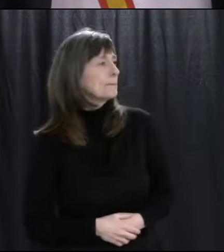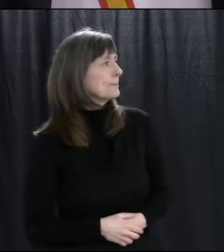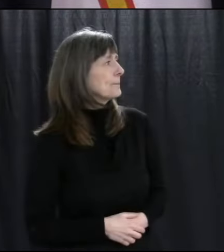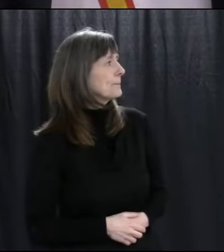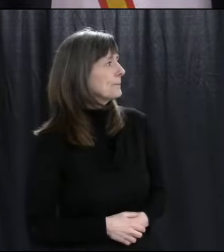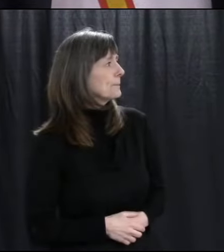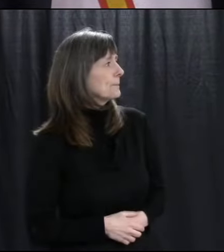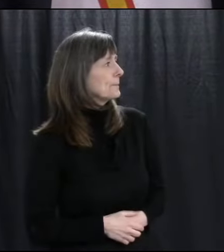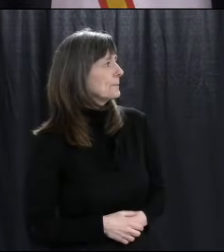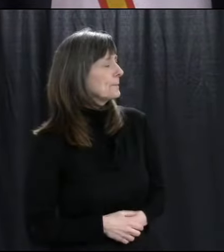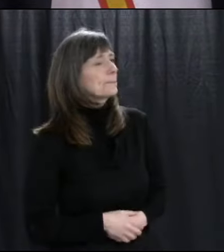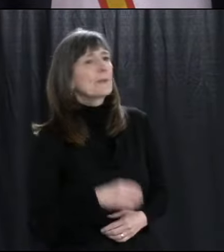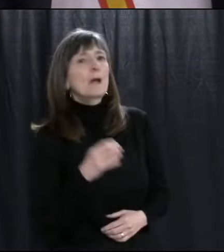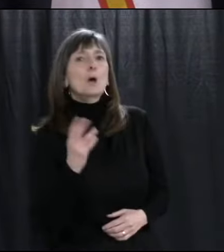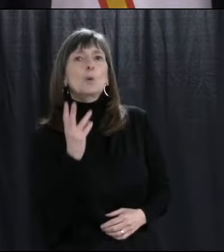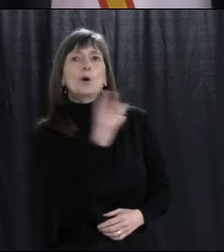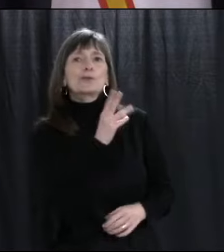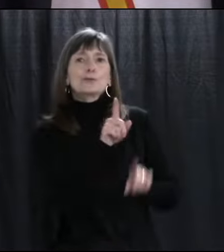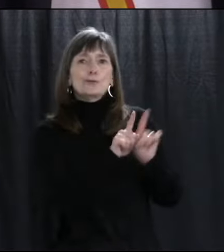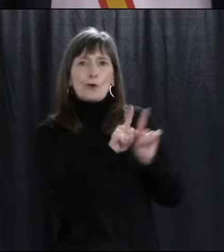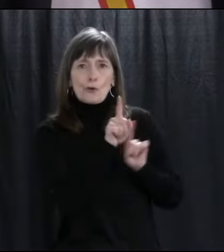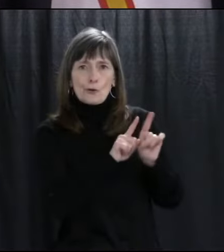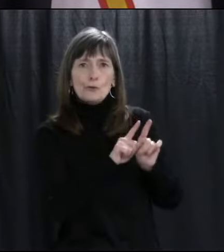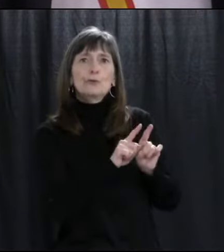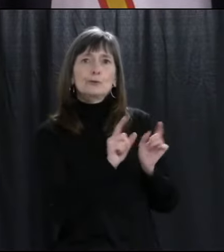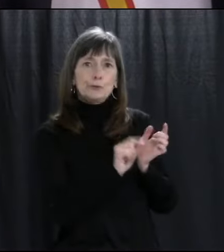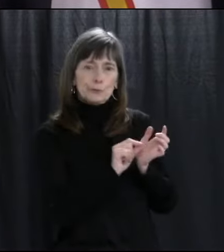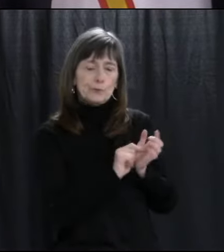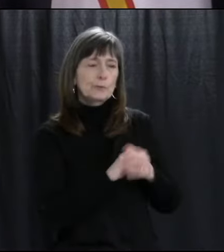Hi, this is Diane Crocker from the Western Star. Yes?